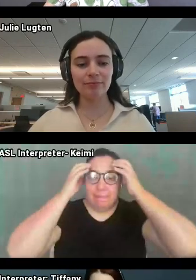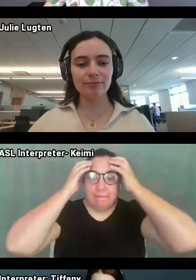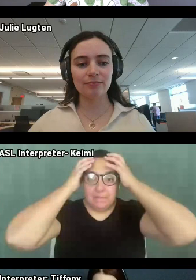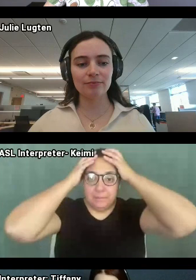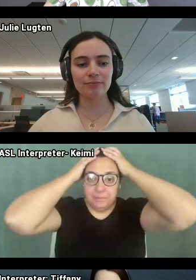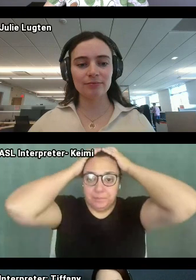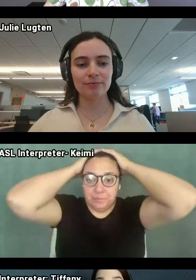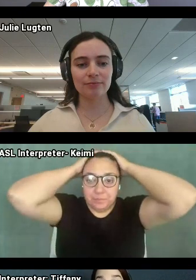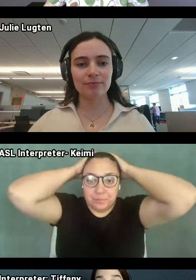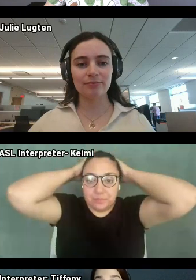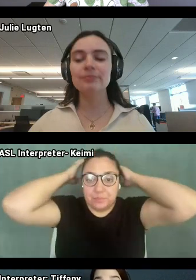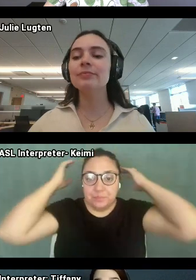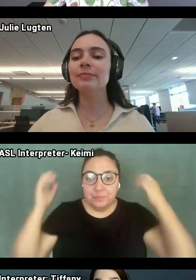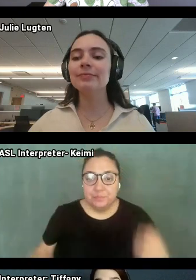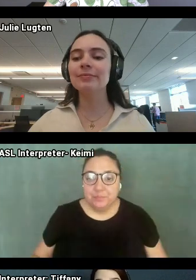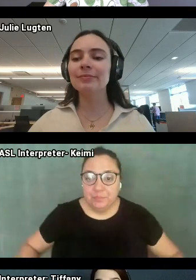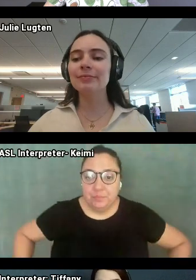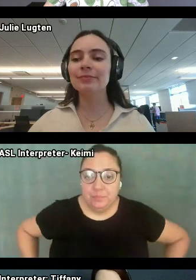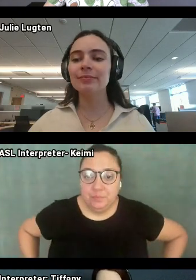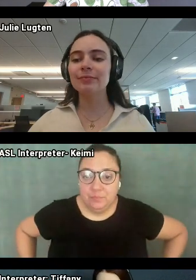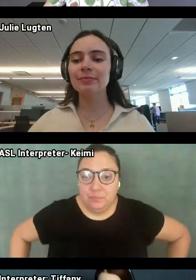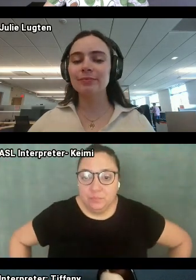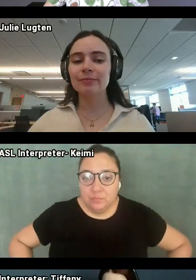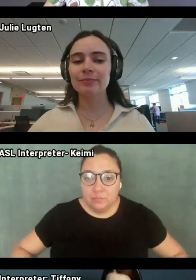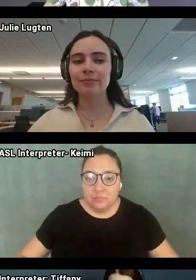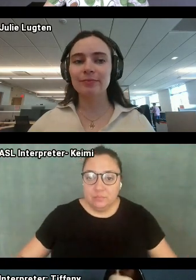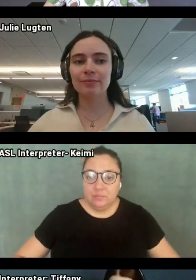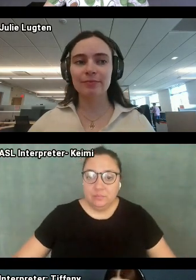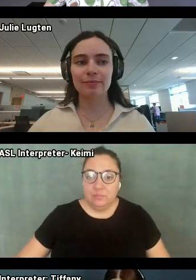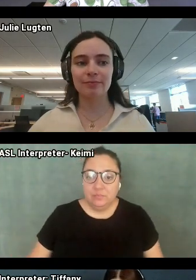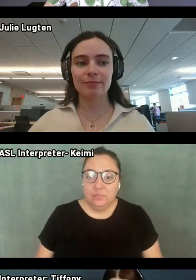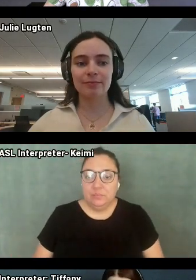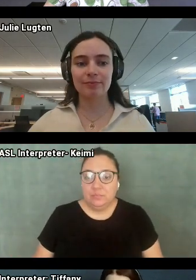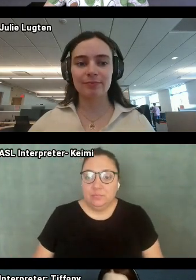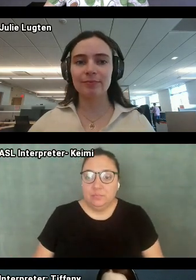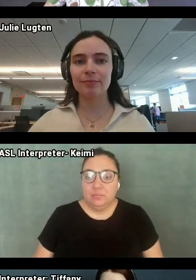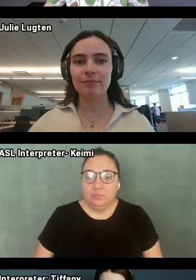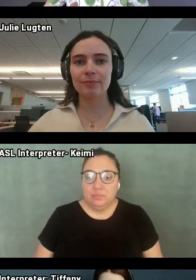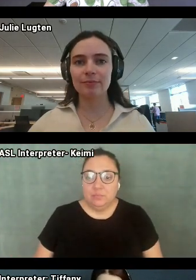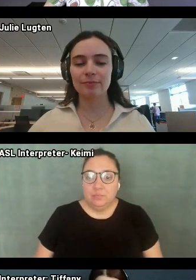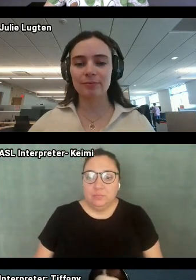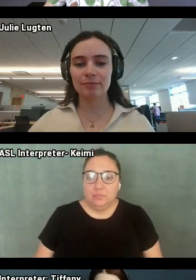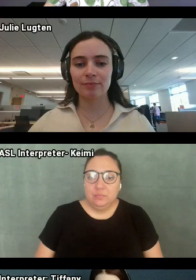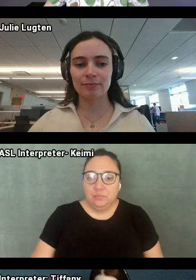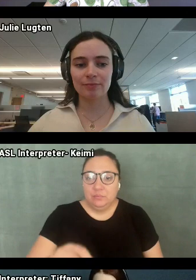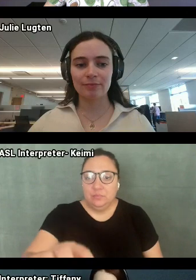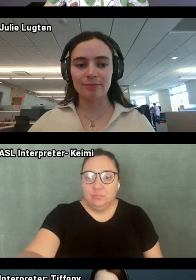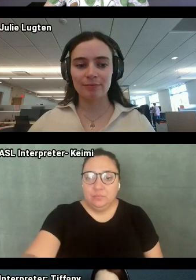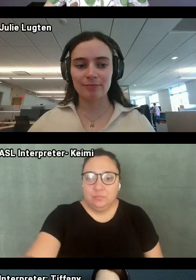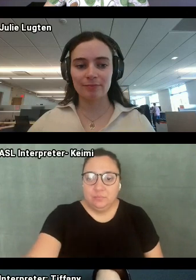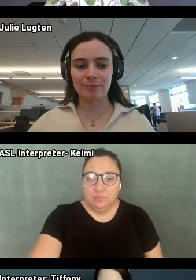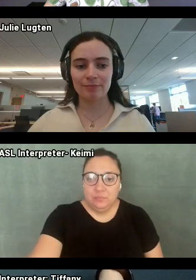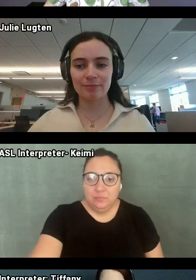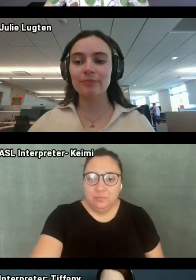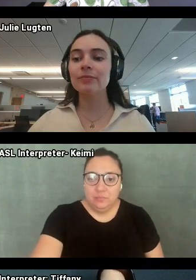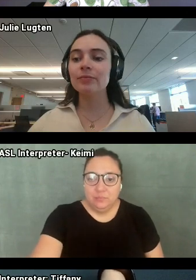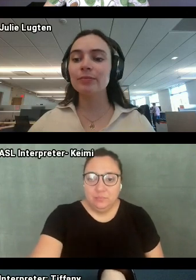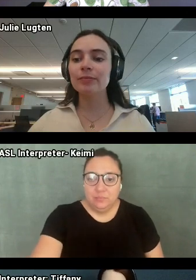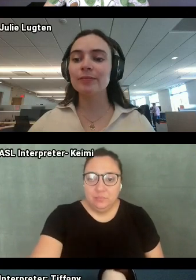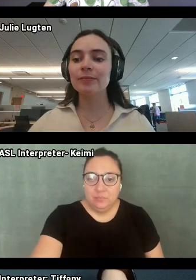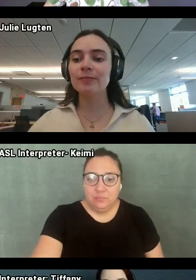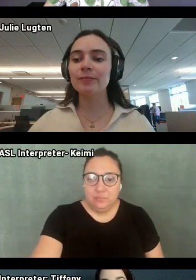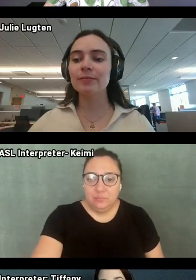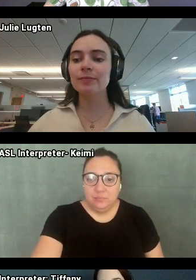ask is this a one-time need? So if it is, make sure you archive it when you're done, just to prevent clutter